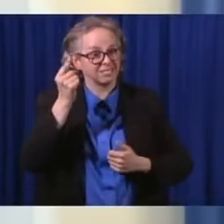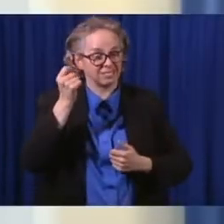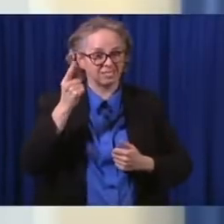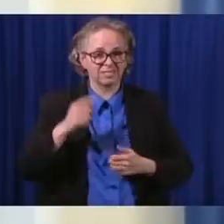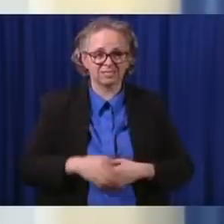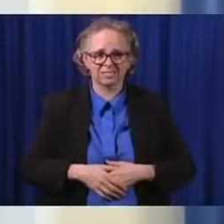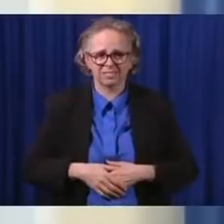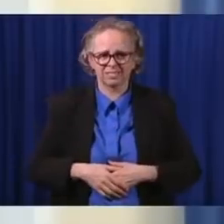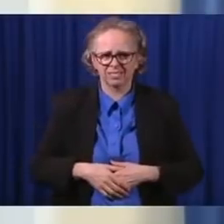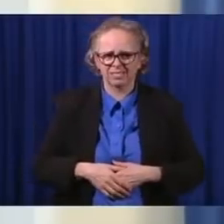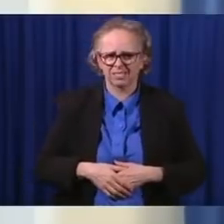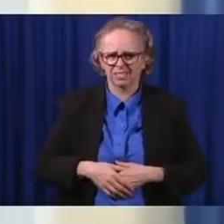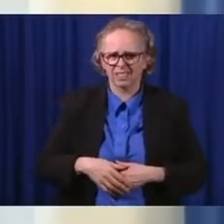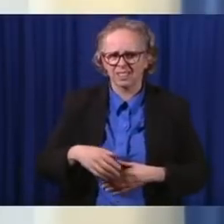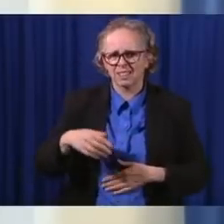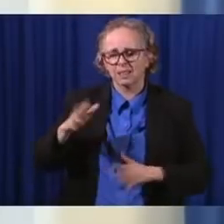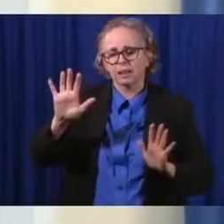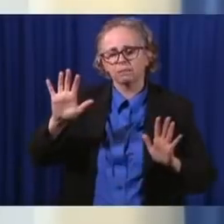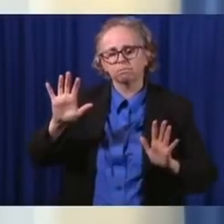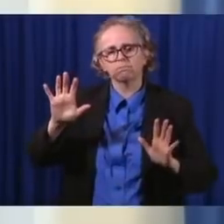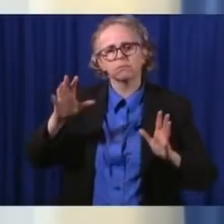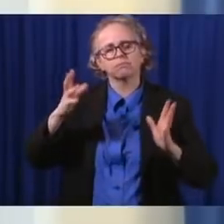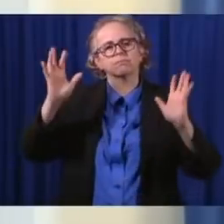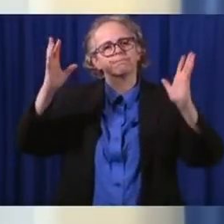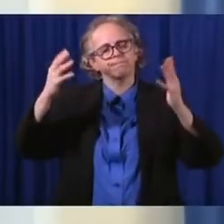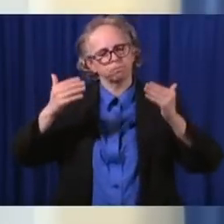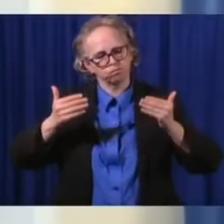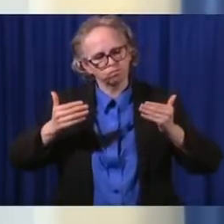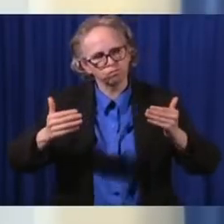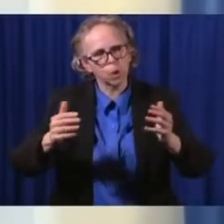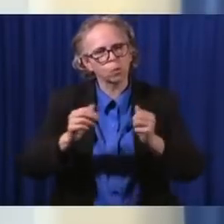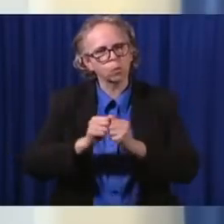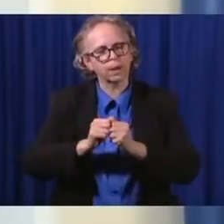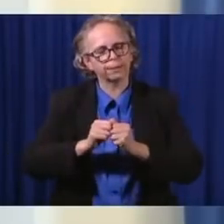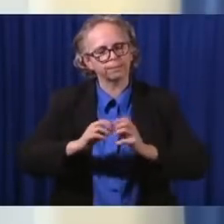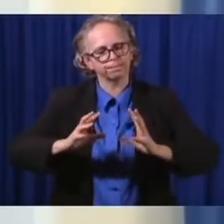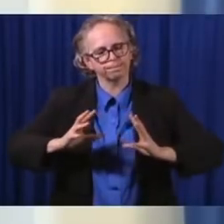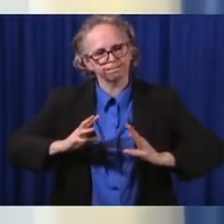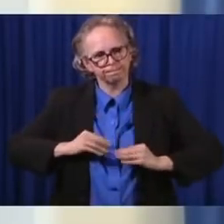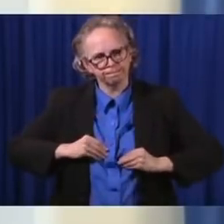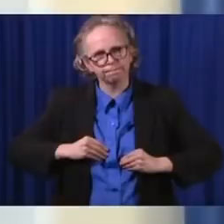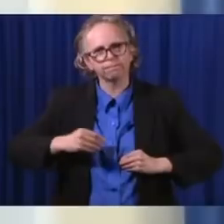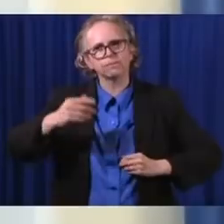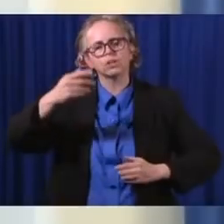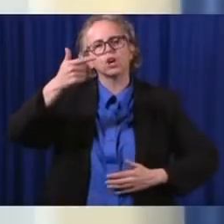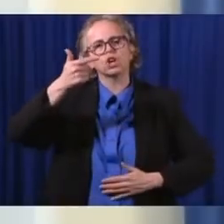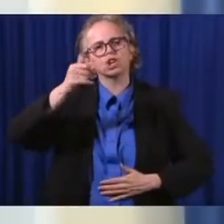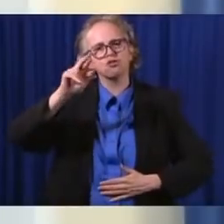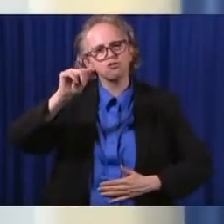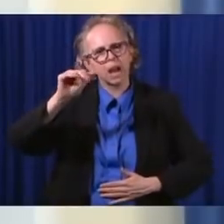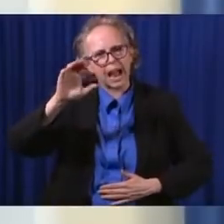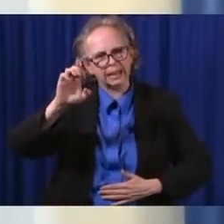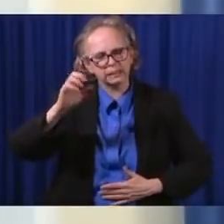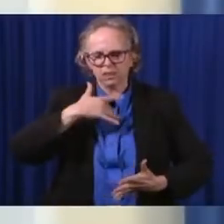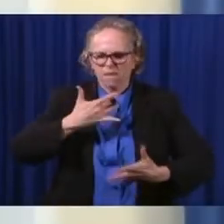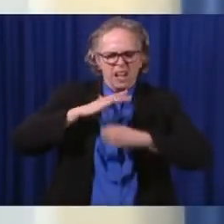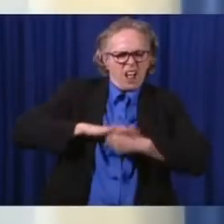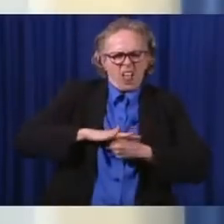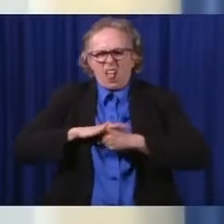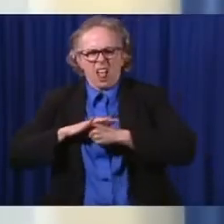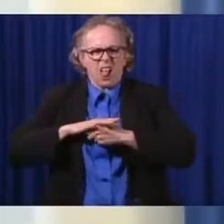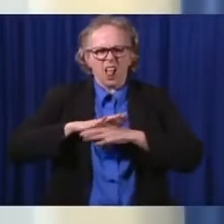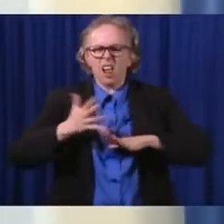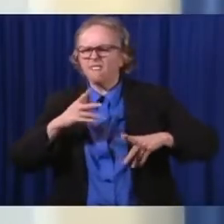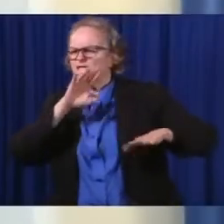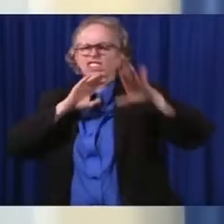things. More important than ever, everyone is doing their very best. So I ask of you in all your interactions, when you're frustrated trying